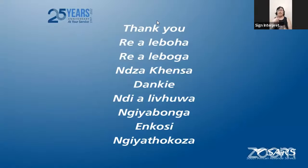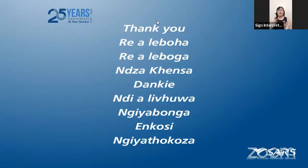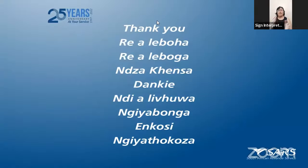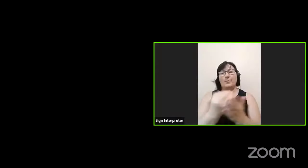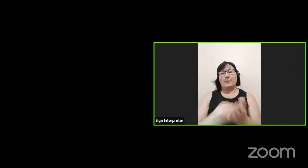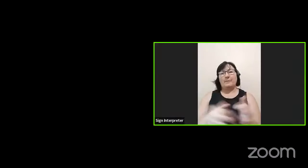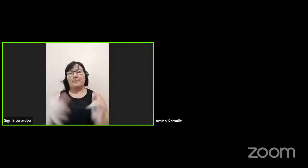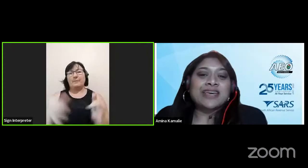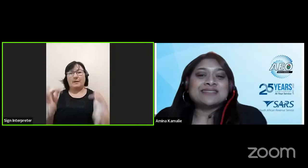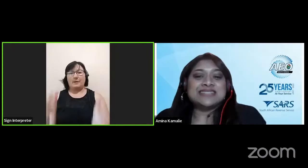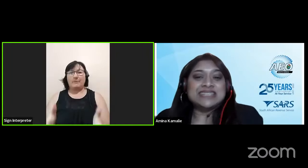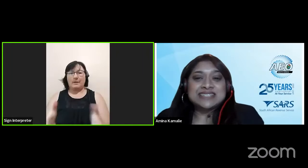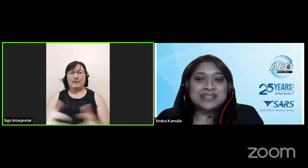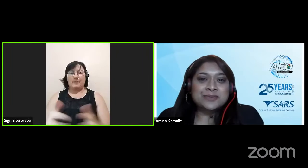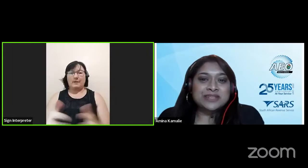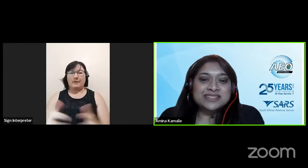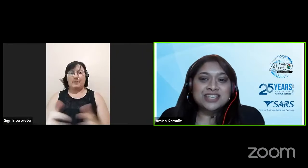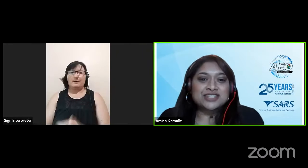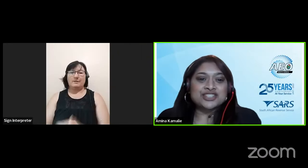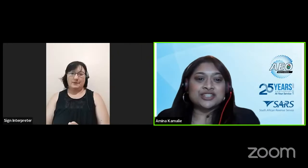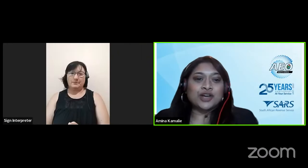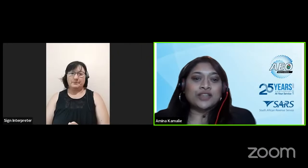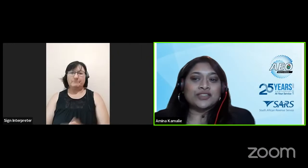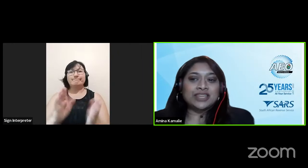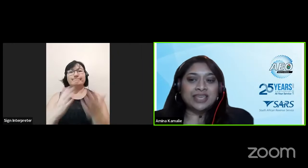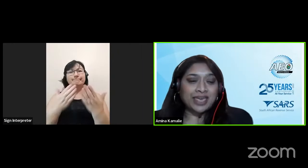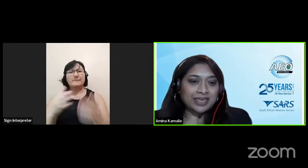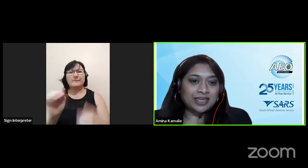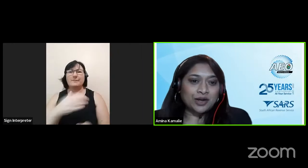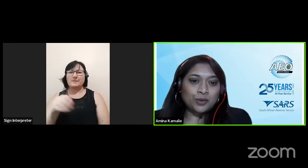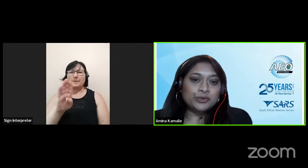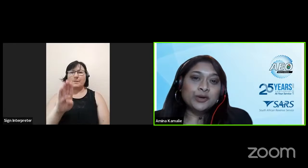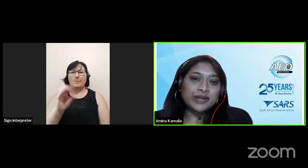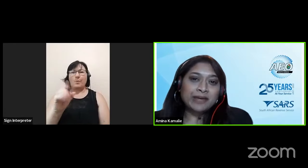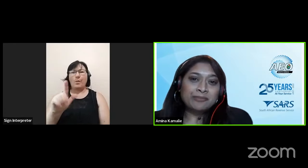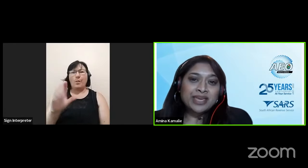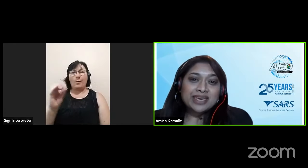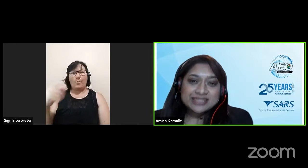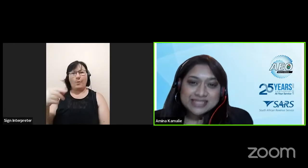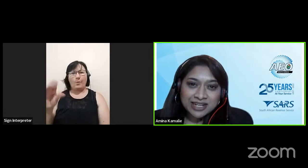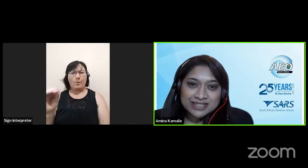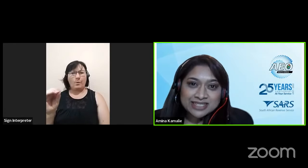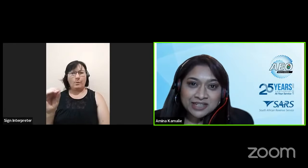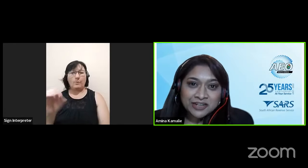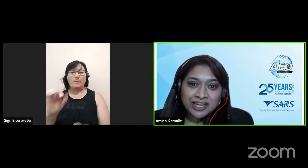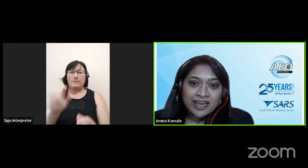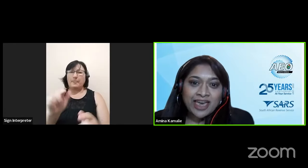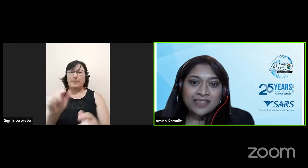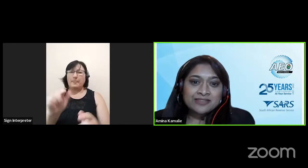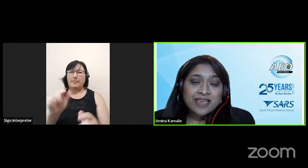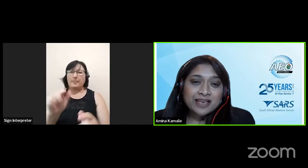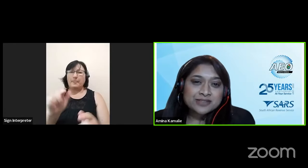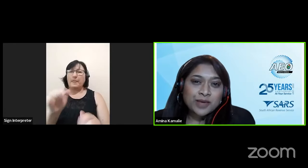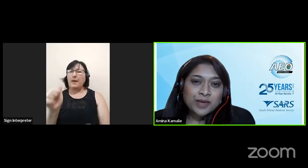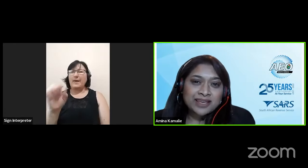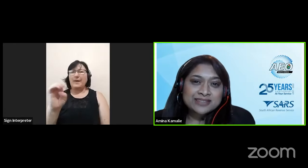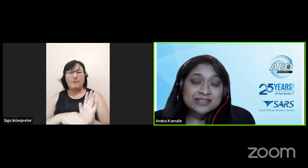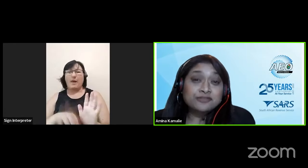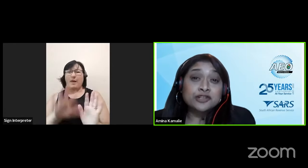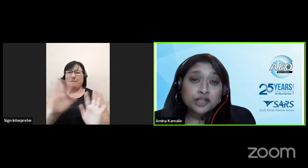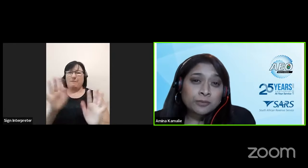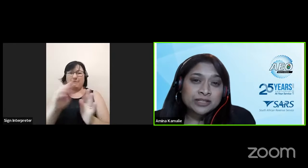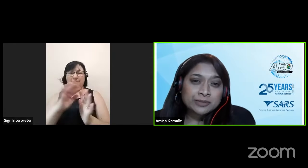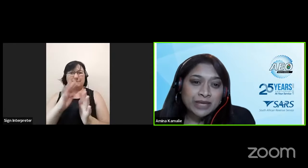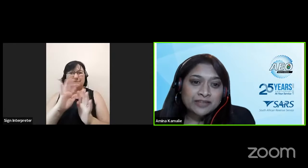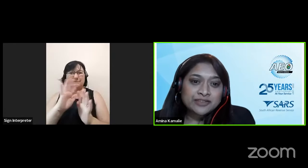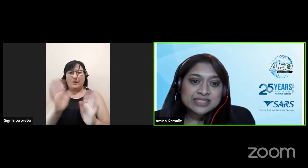Thank you, Mrs. Bologho, for that detailed presentation on the AEO program, its criteria, and as well as